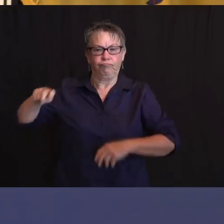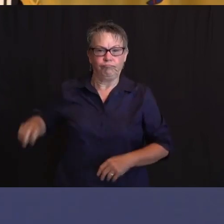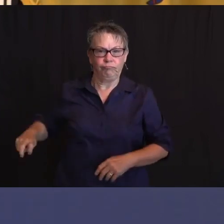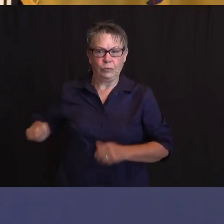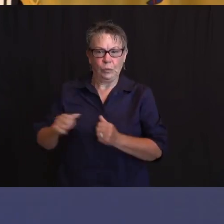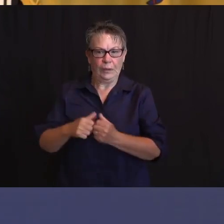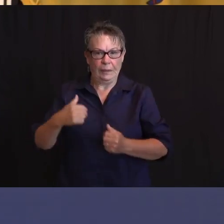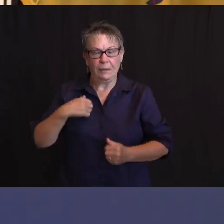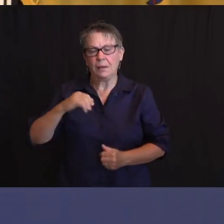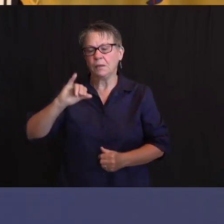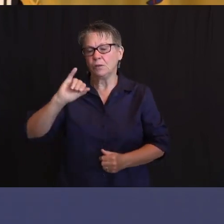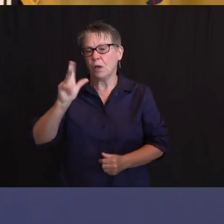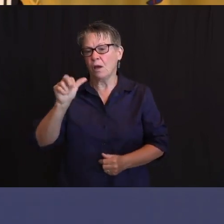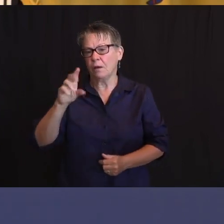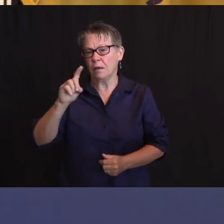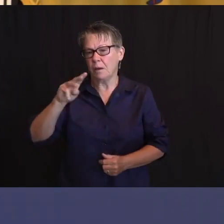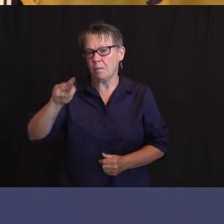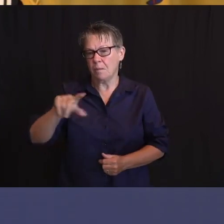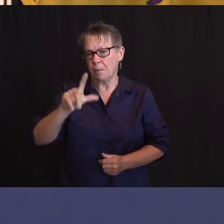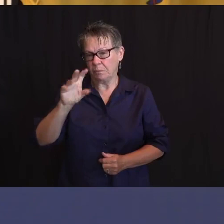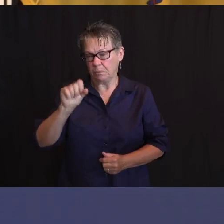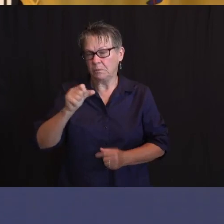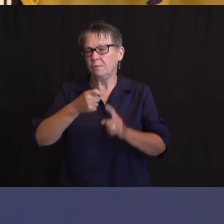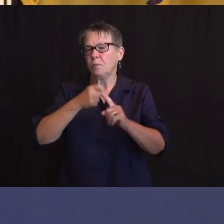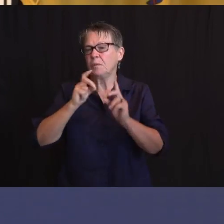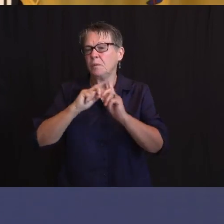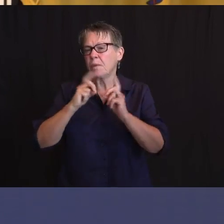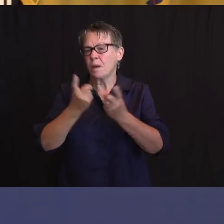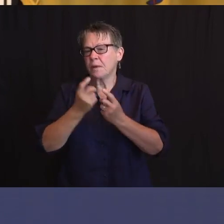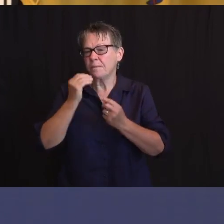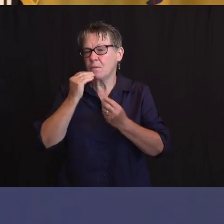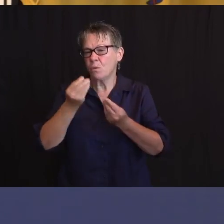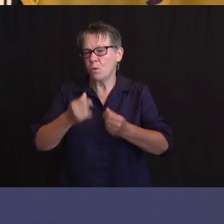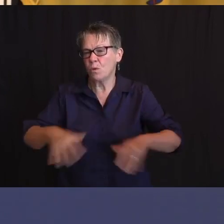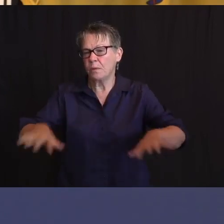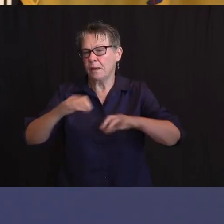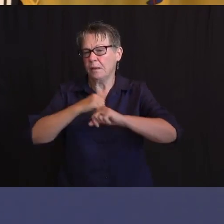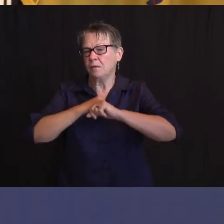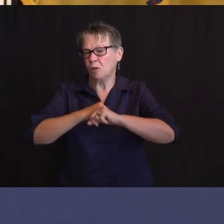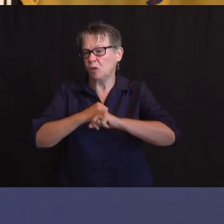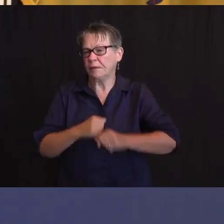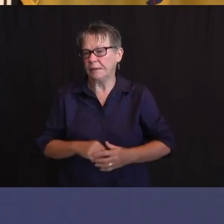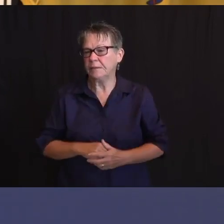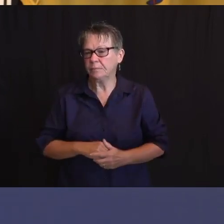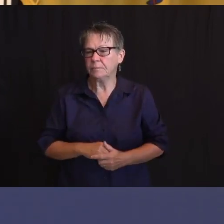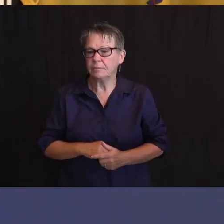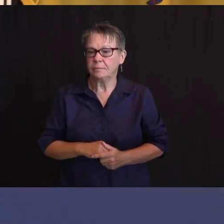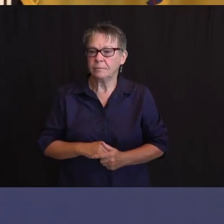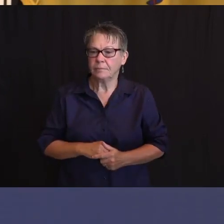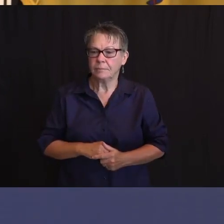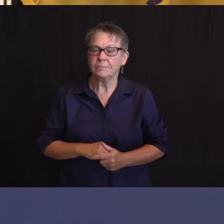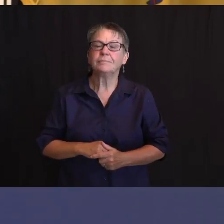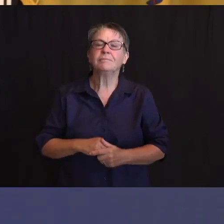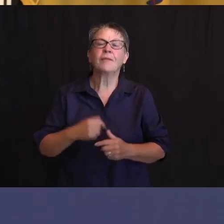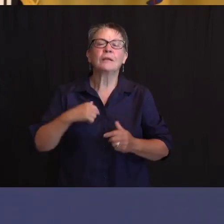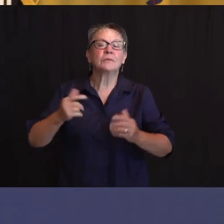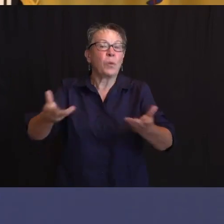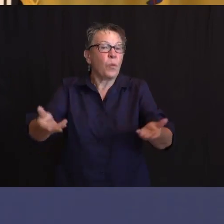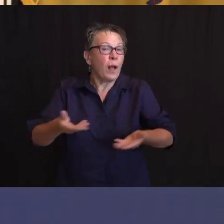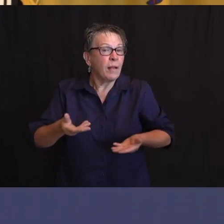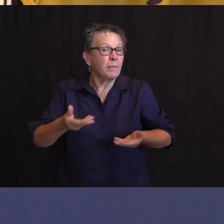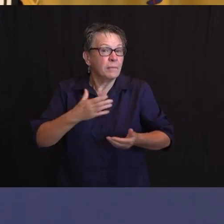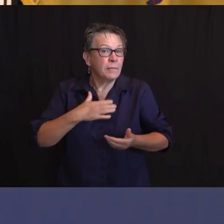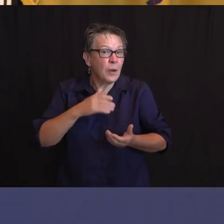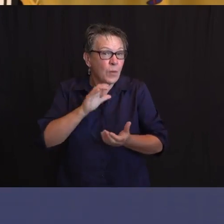want to welcome the First Lady of the great state of New Jersey, Tammy Murphy, who is seated with us in the audience. So one of the